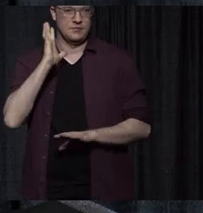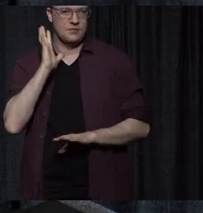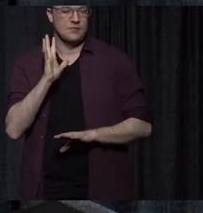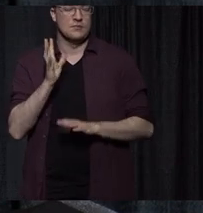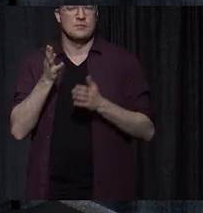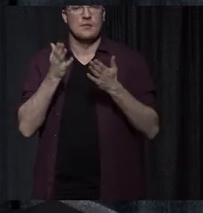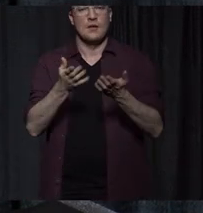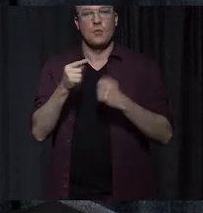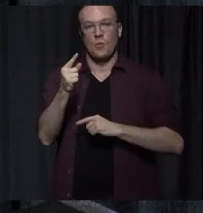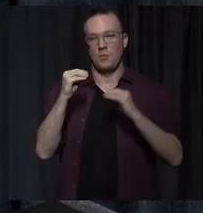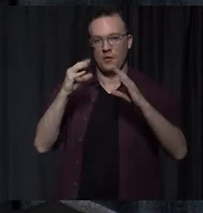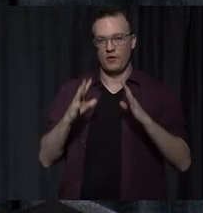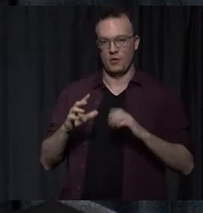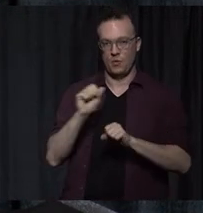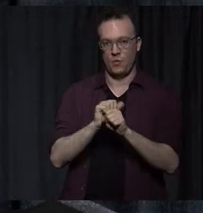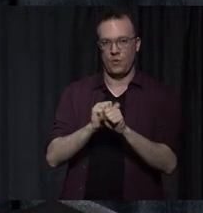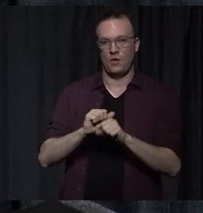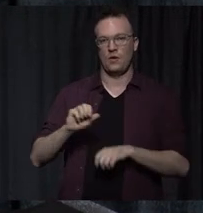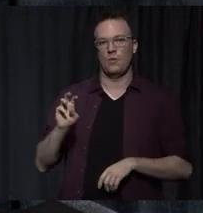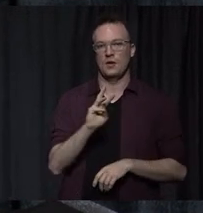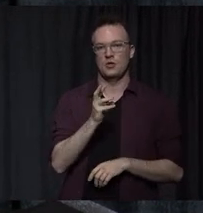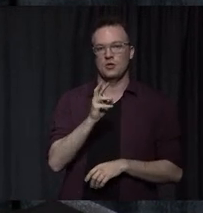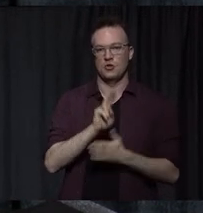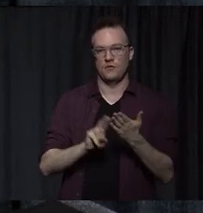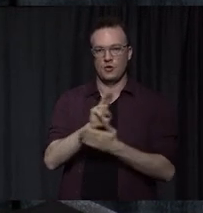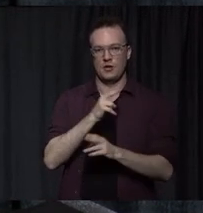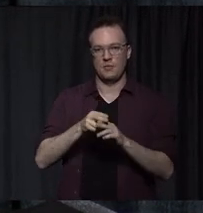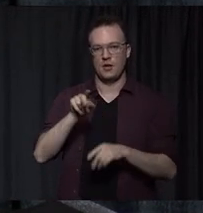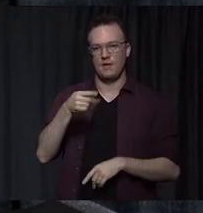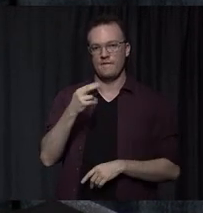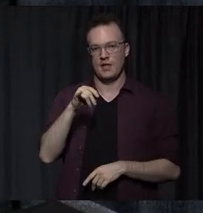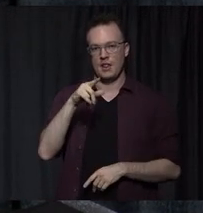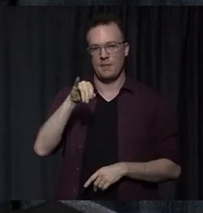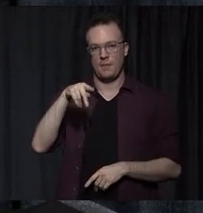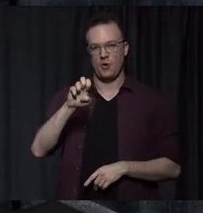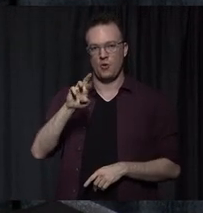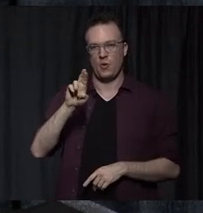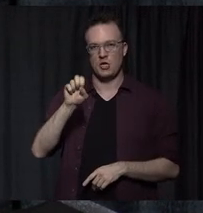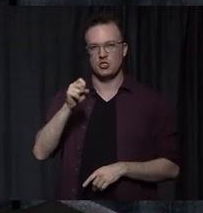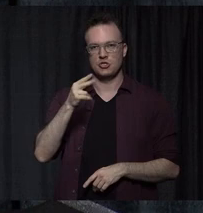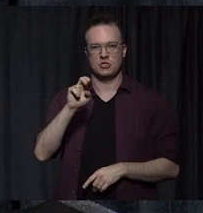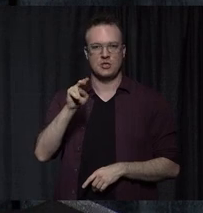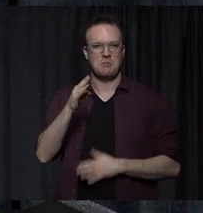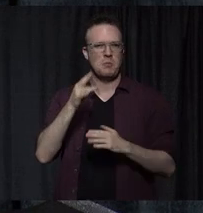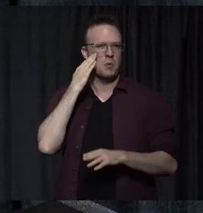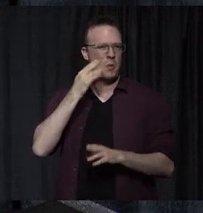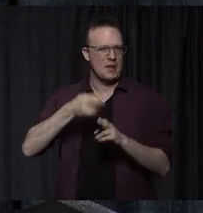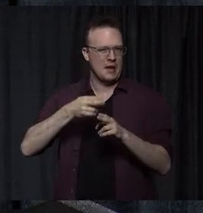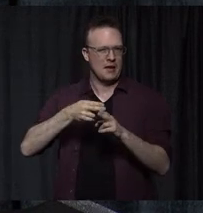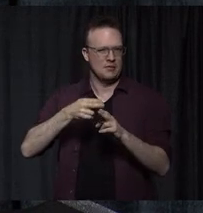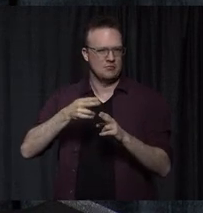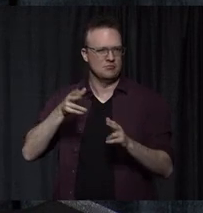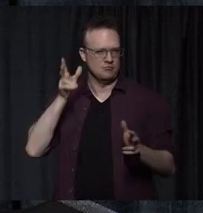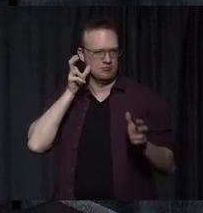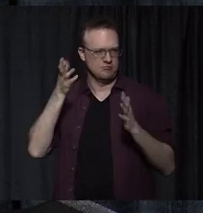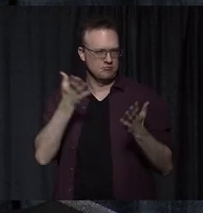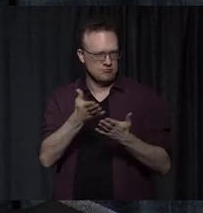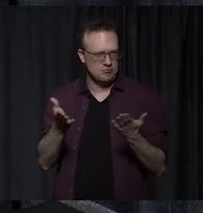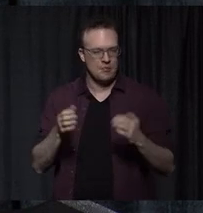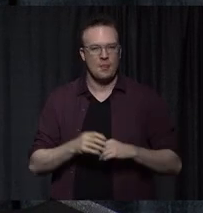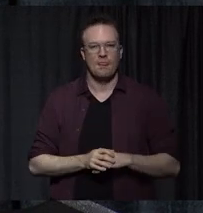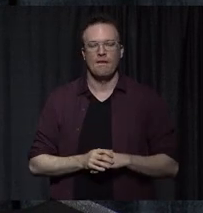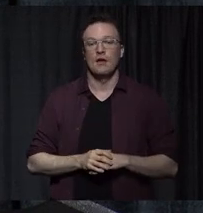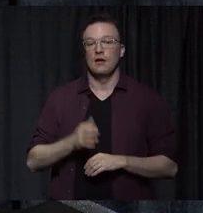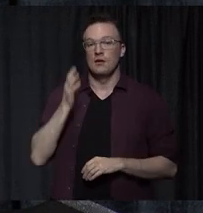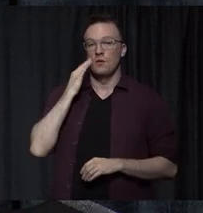there was a professor at Western University named Philippe Rushton. He may ring a bell to some folks. He was known for